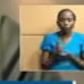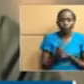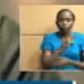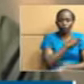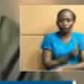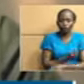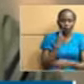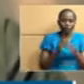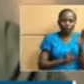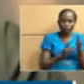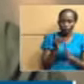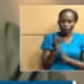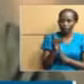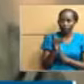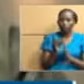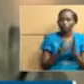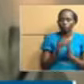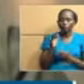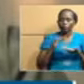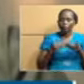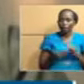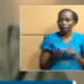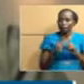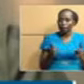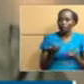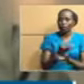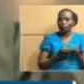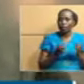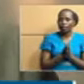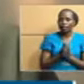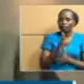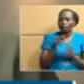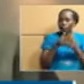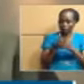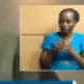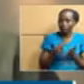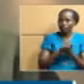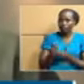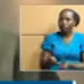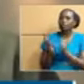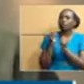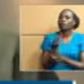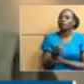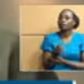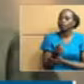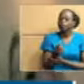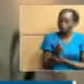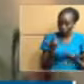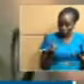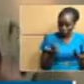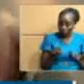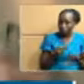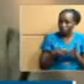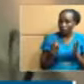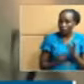development partners. The European economies and the USA, for them, they are printing their money. Okay? And that should be looked